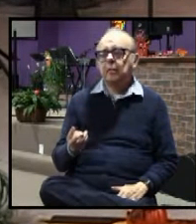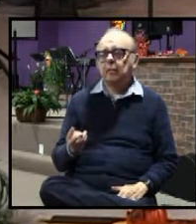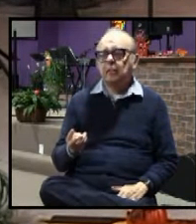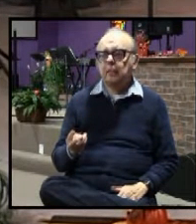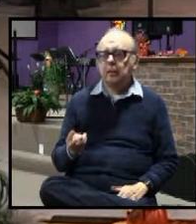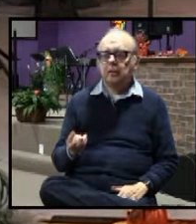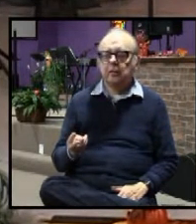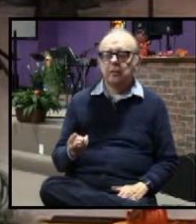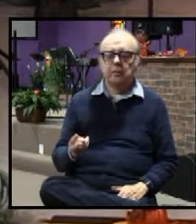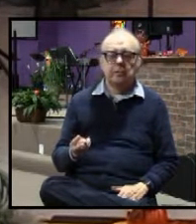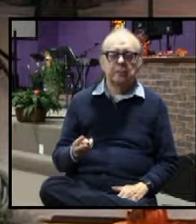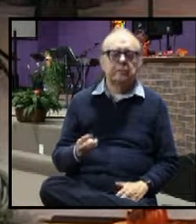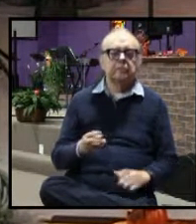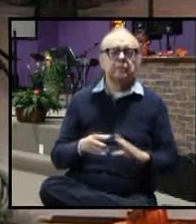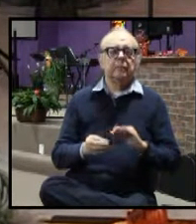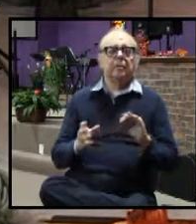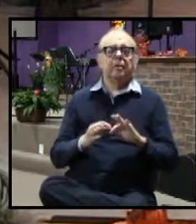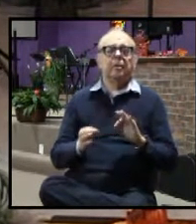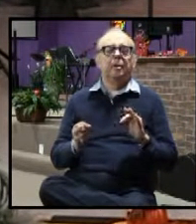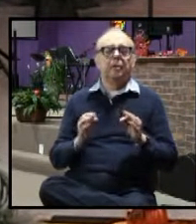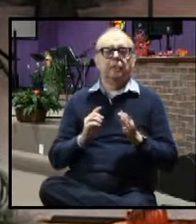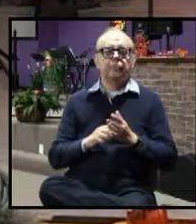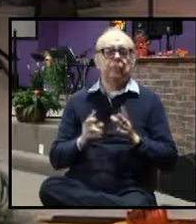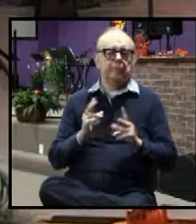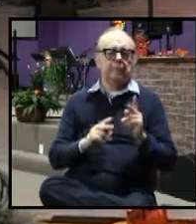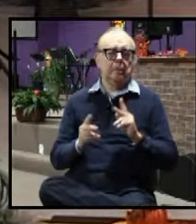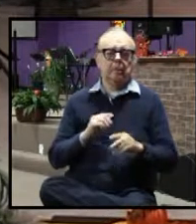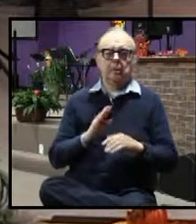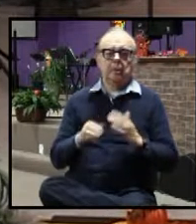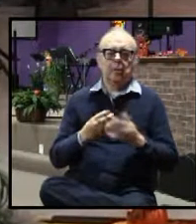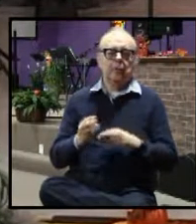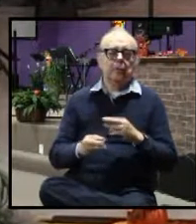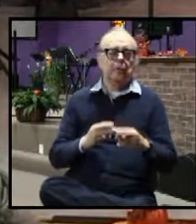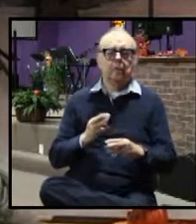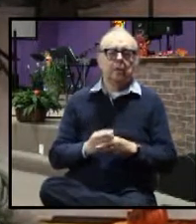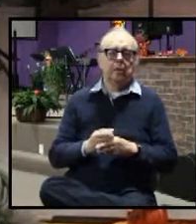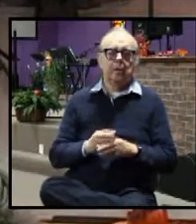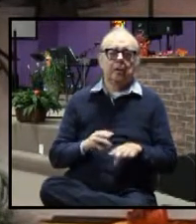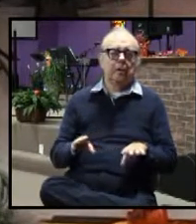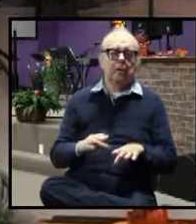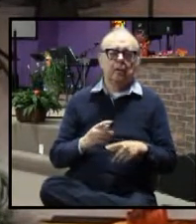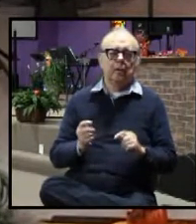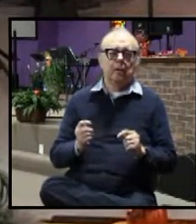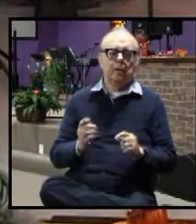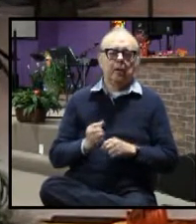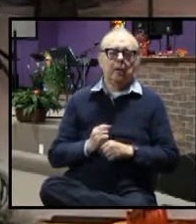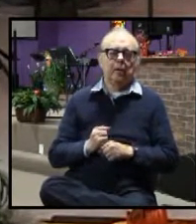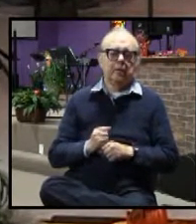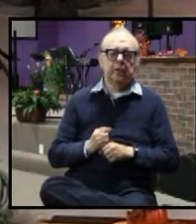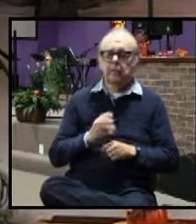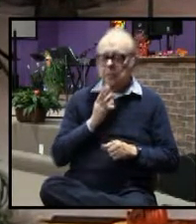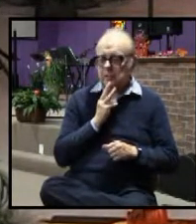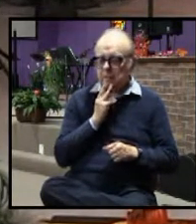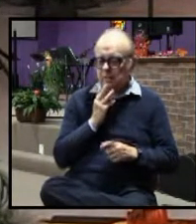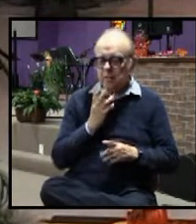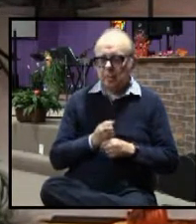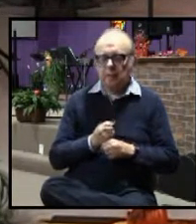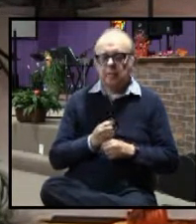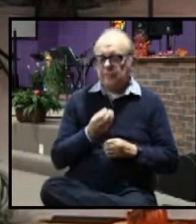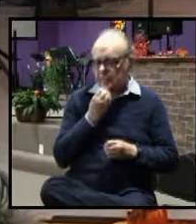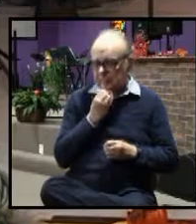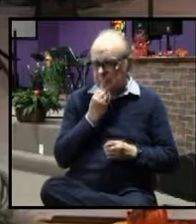see these episodes of things that they'll show of these people all around the world when all they're doing is trying to get water.